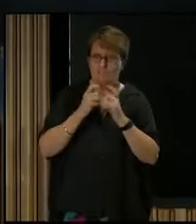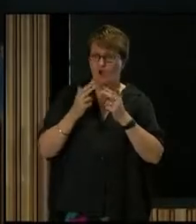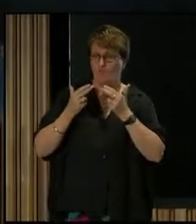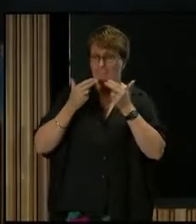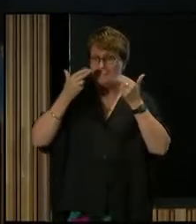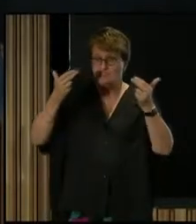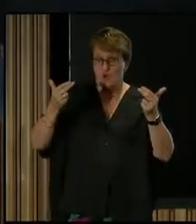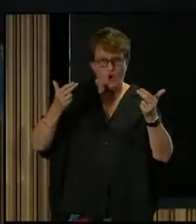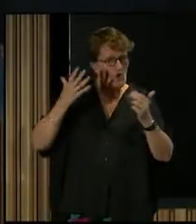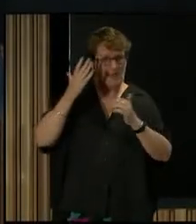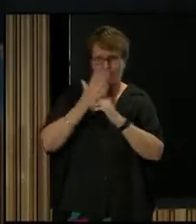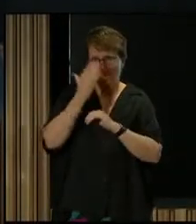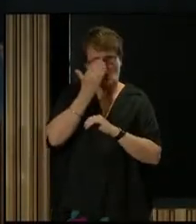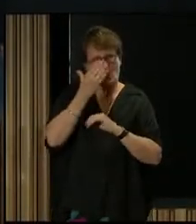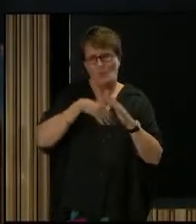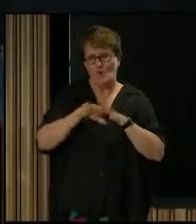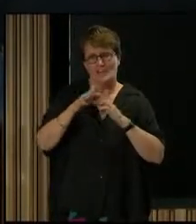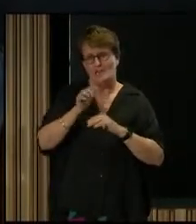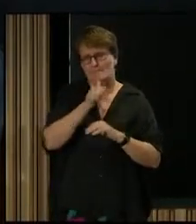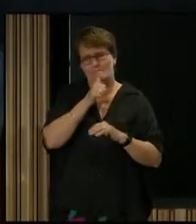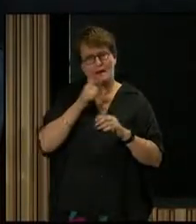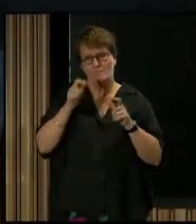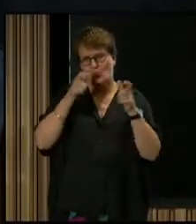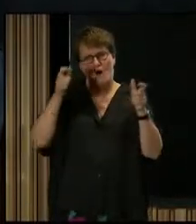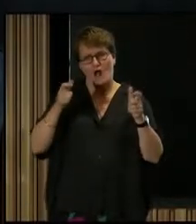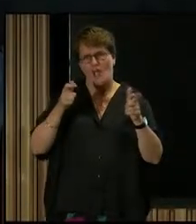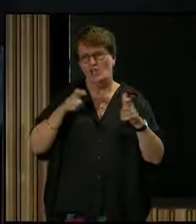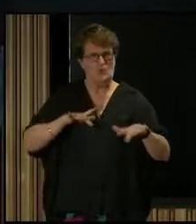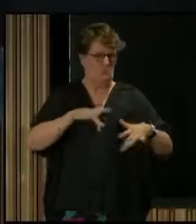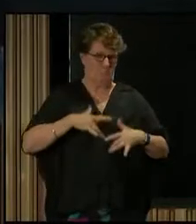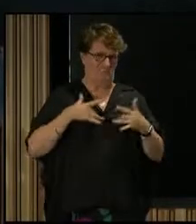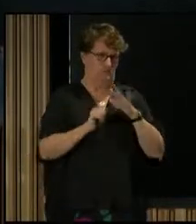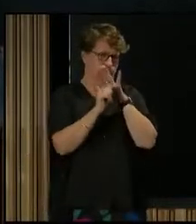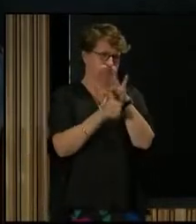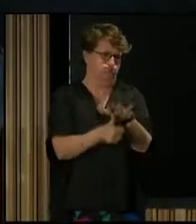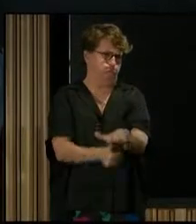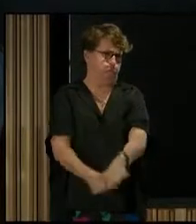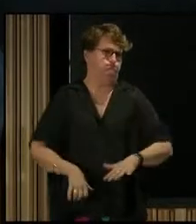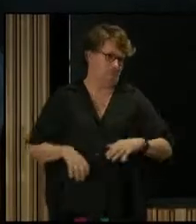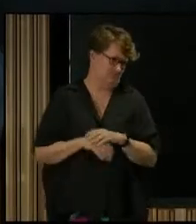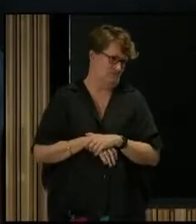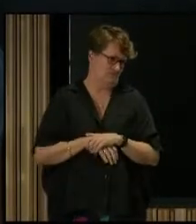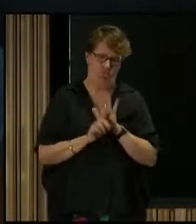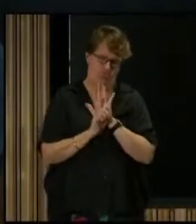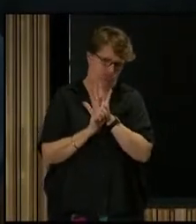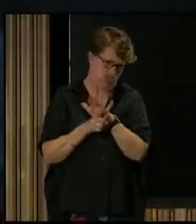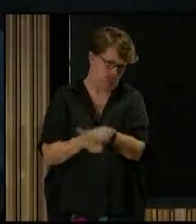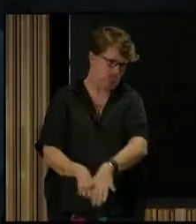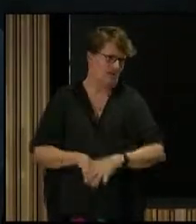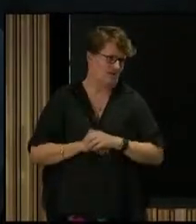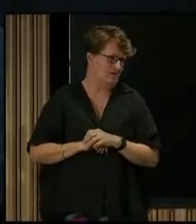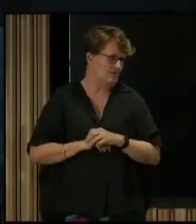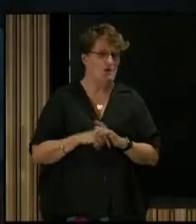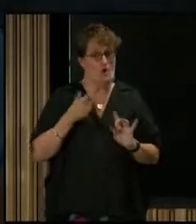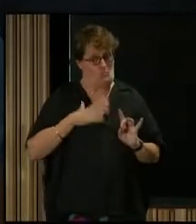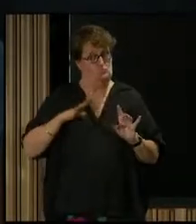can never learn this in a pub choir session. People would feel so demoralised. I would feel so demoralised. Yeah. However, I am